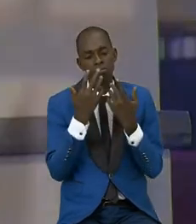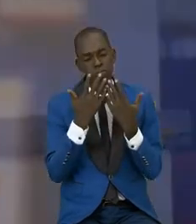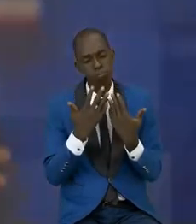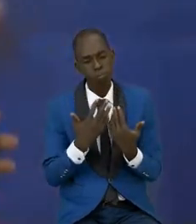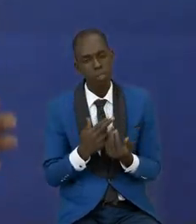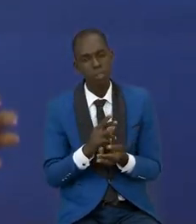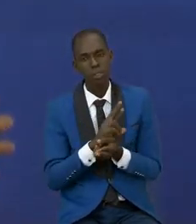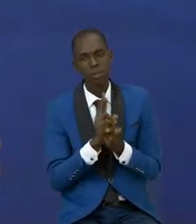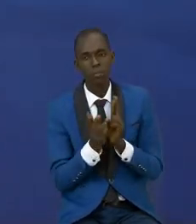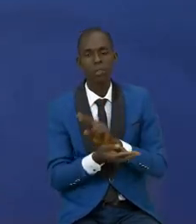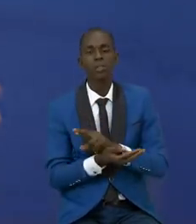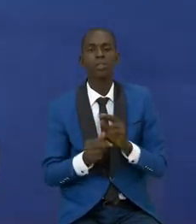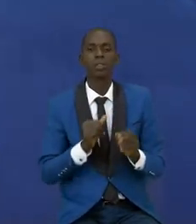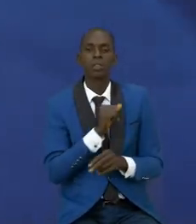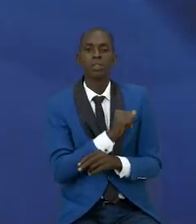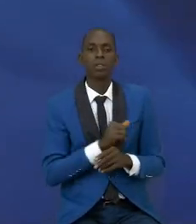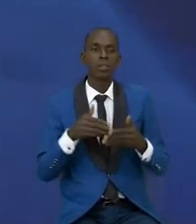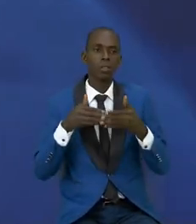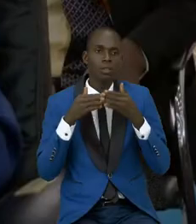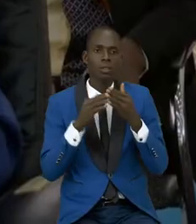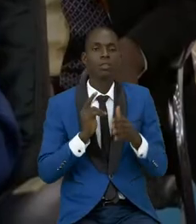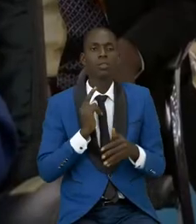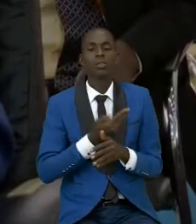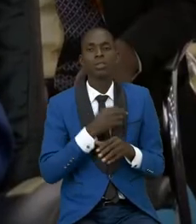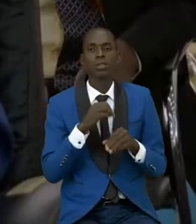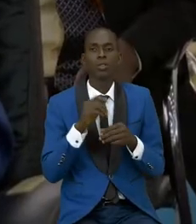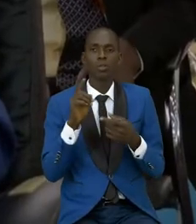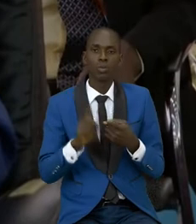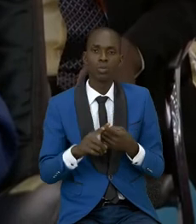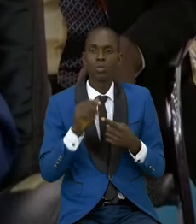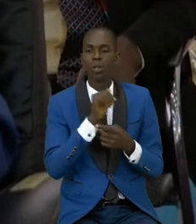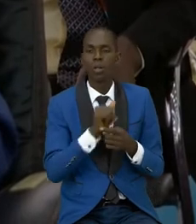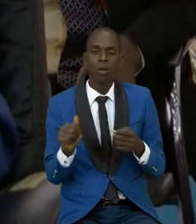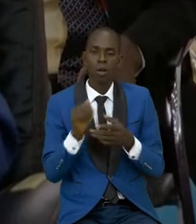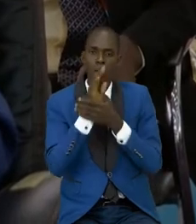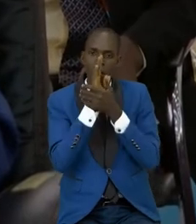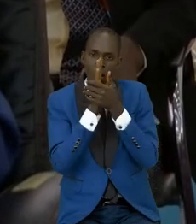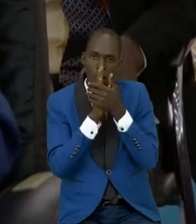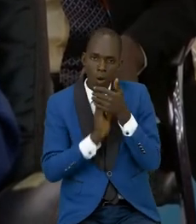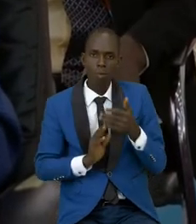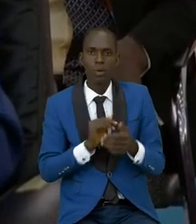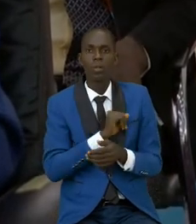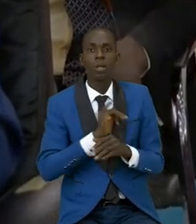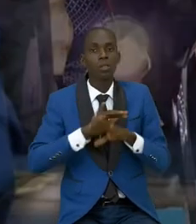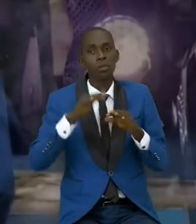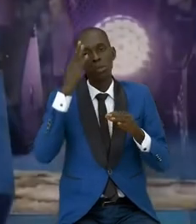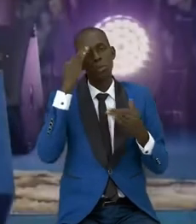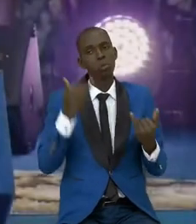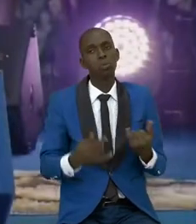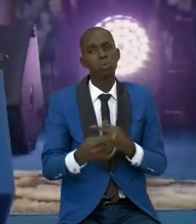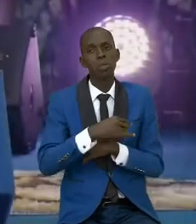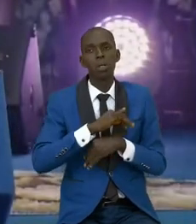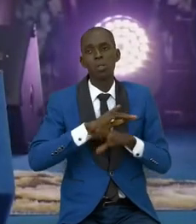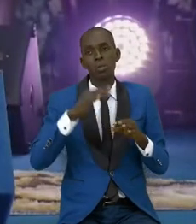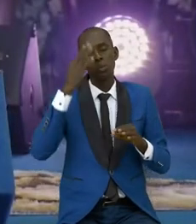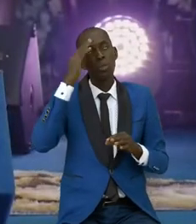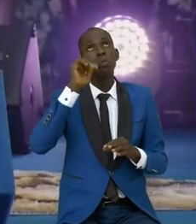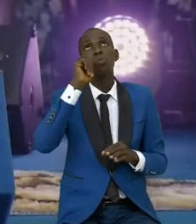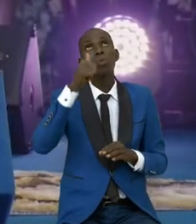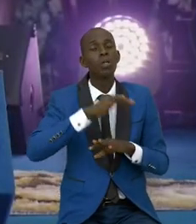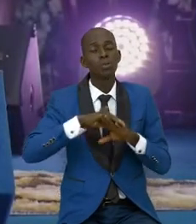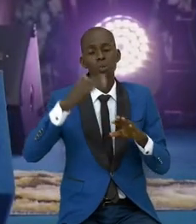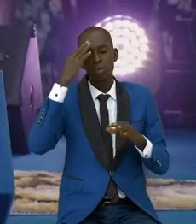we have a humble attitude. I don't know the way. I don't know tomorrow. I don't know next week. I